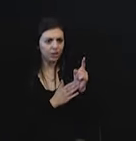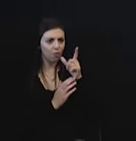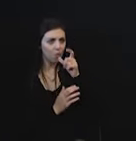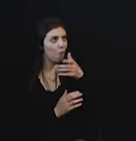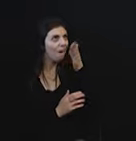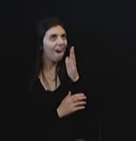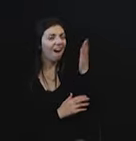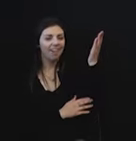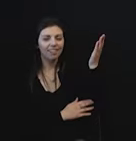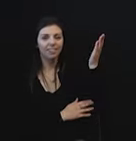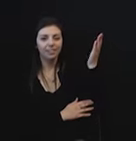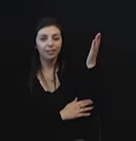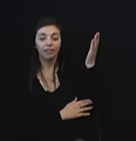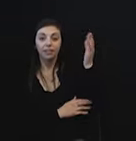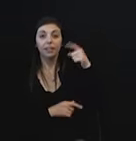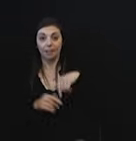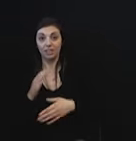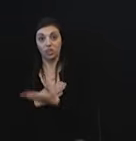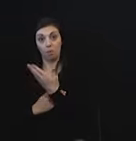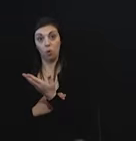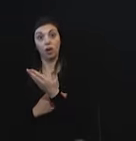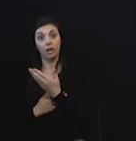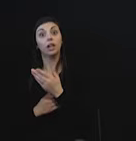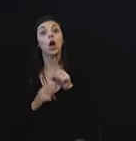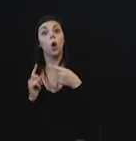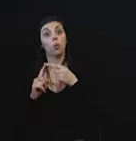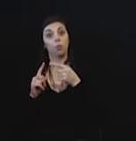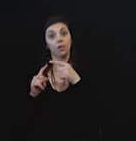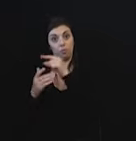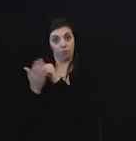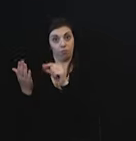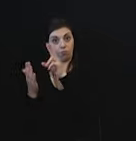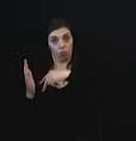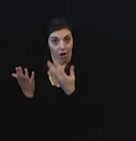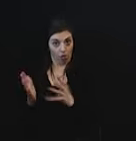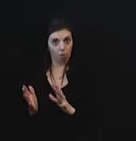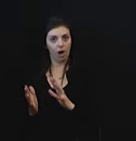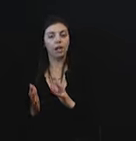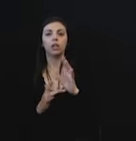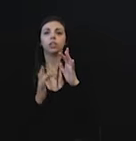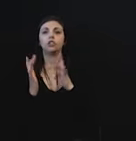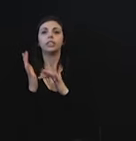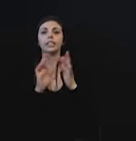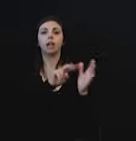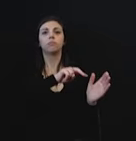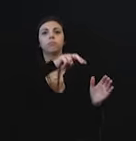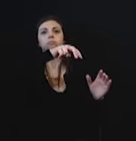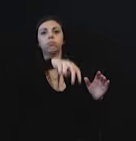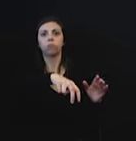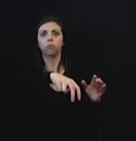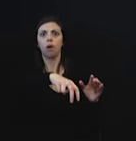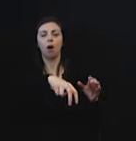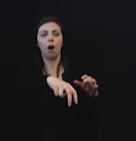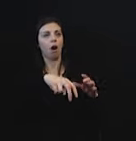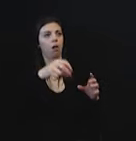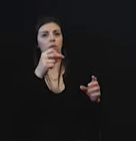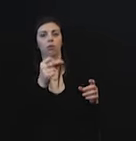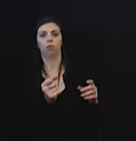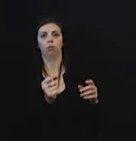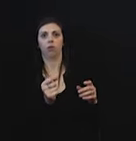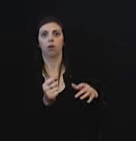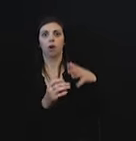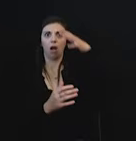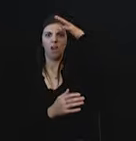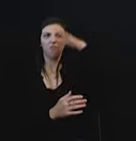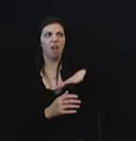heard the scripture, as Jesus entered the region of the Gerasenes, he experienced a moment in a person that one might call